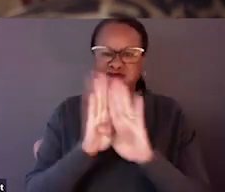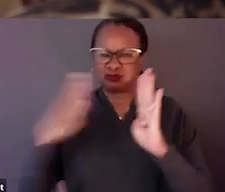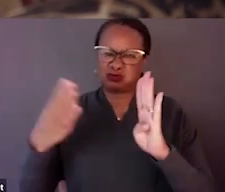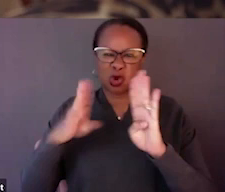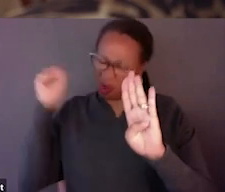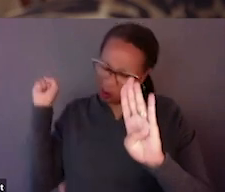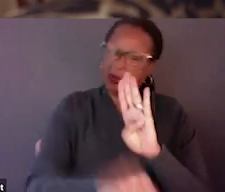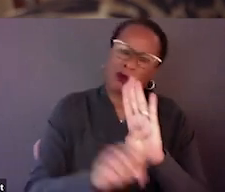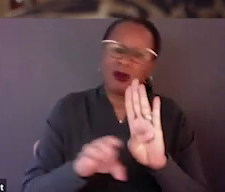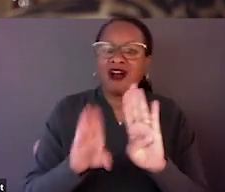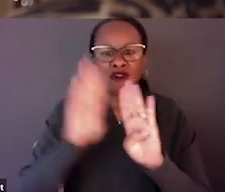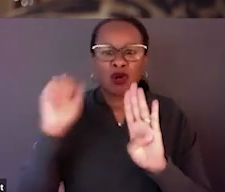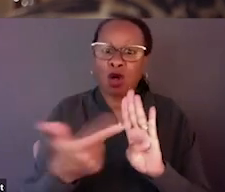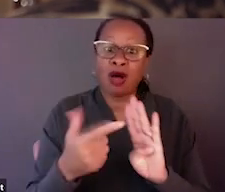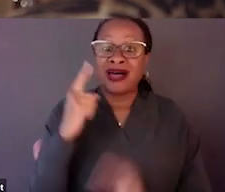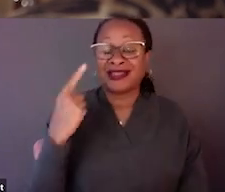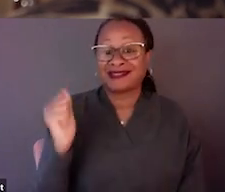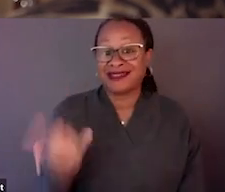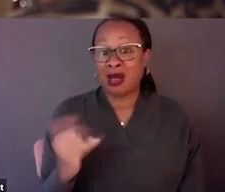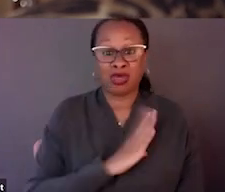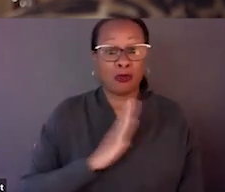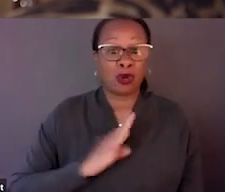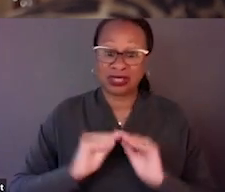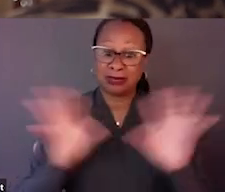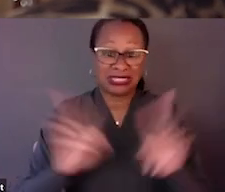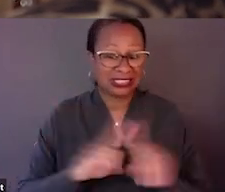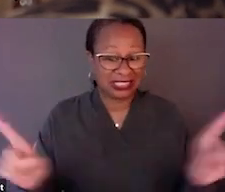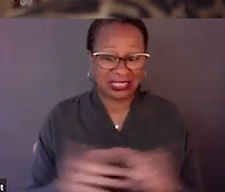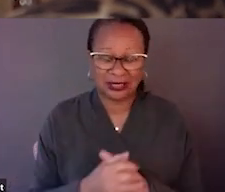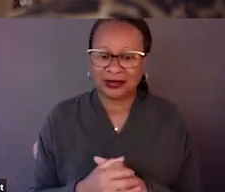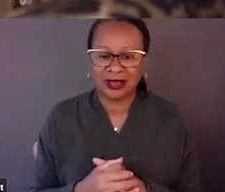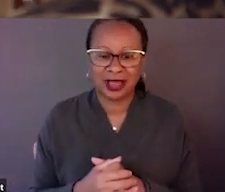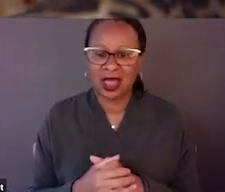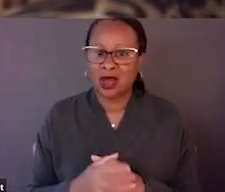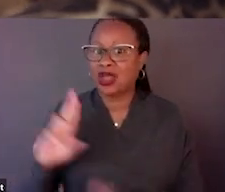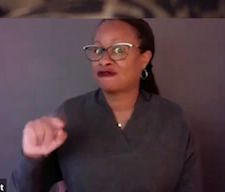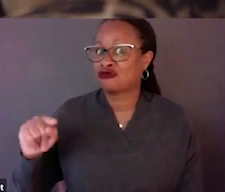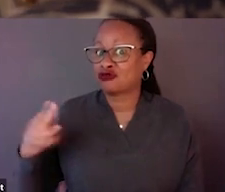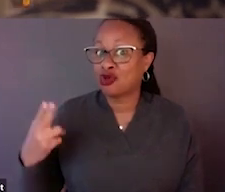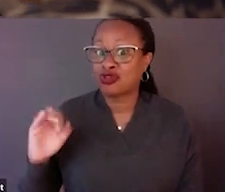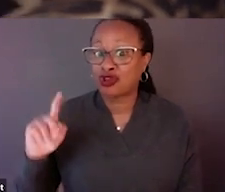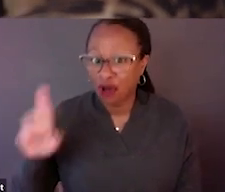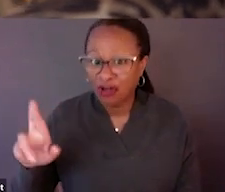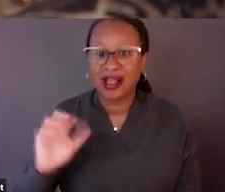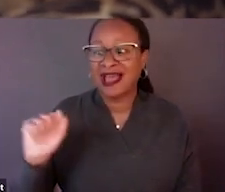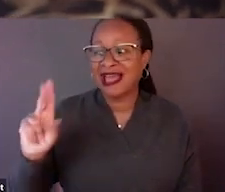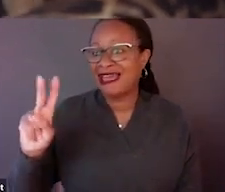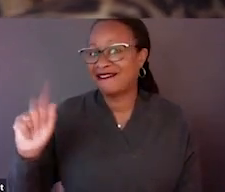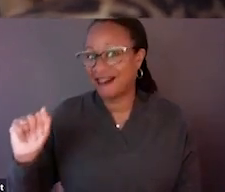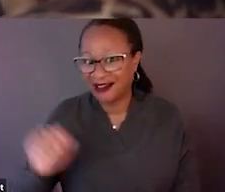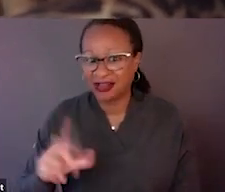everyone. Now the board is completely different. You know, we have Ruth Carter and Ava and, you